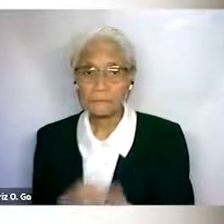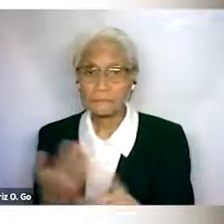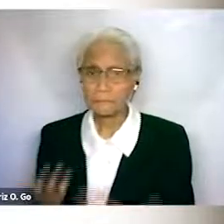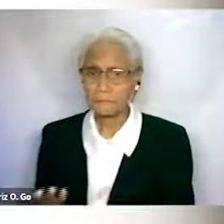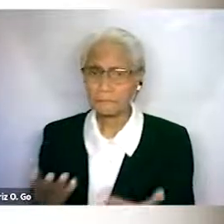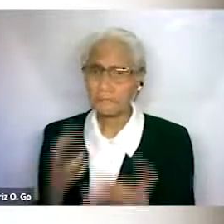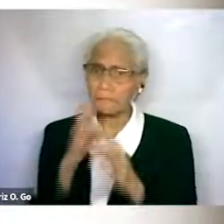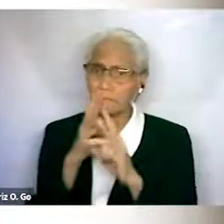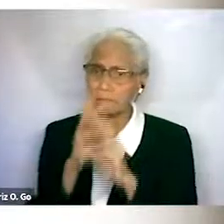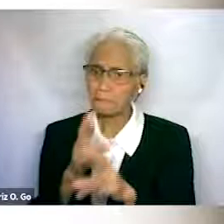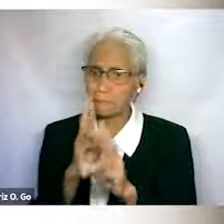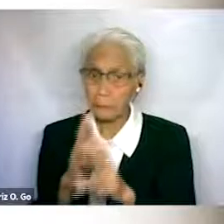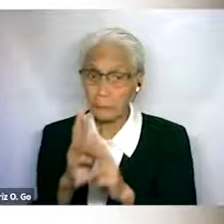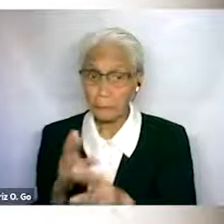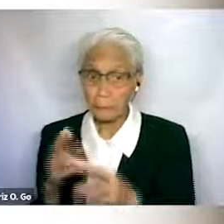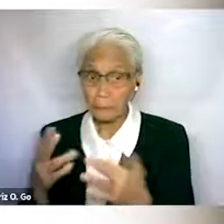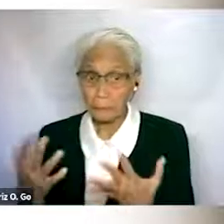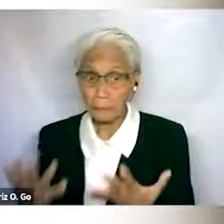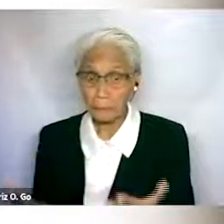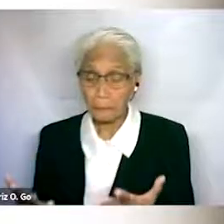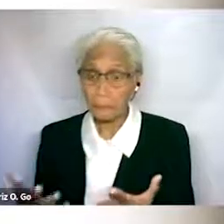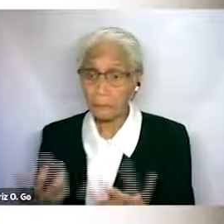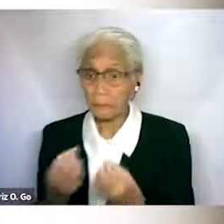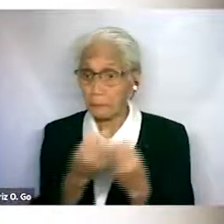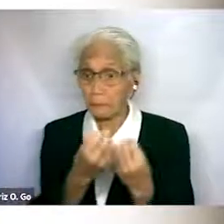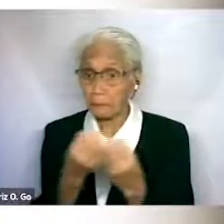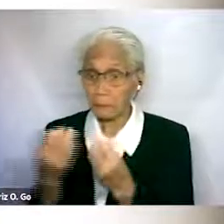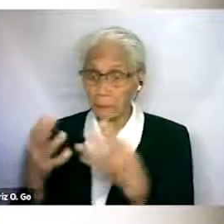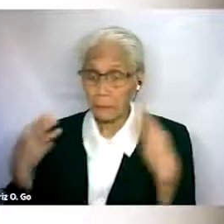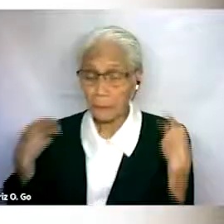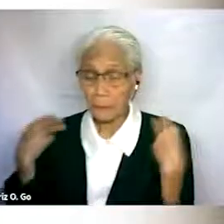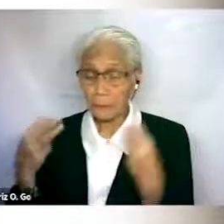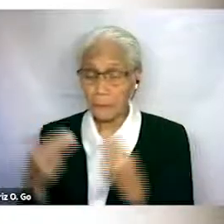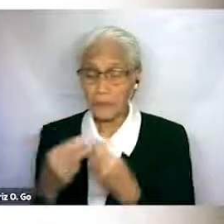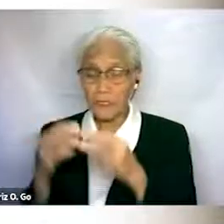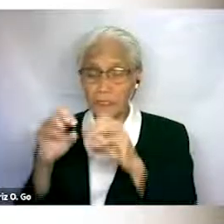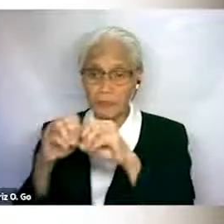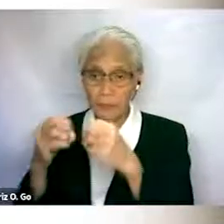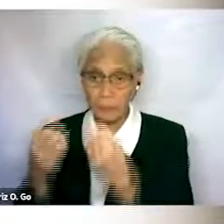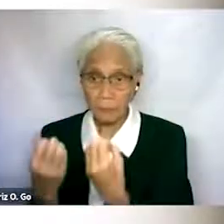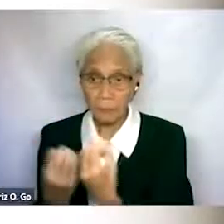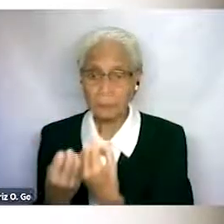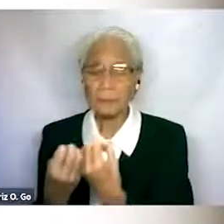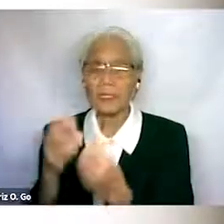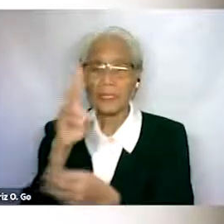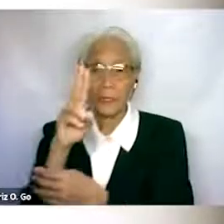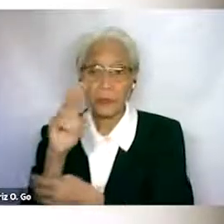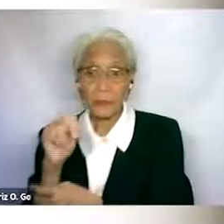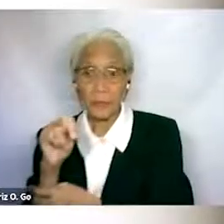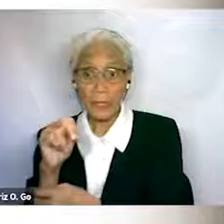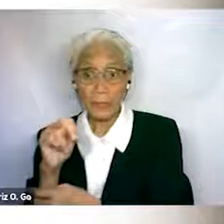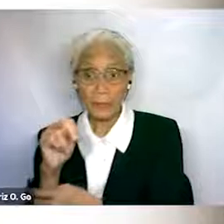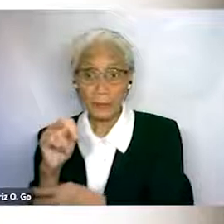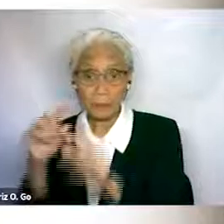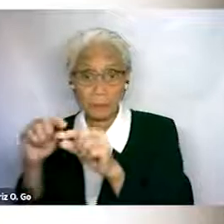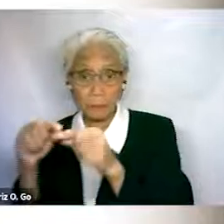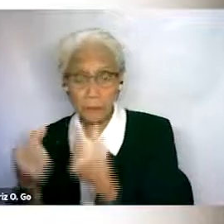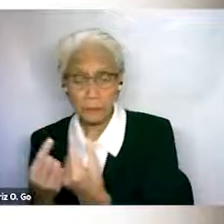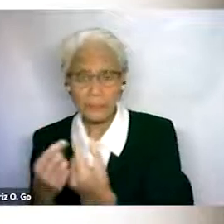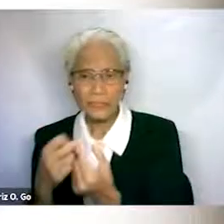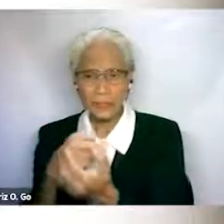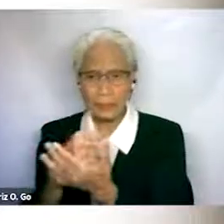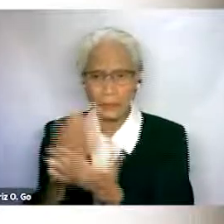also independent report from UN bodies and for us, the NHRI. Then there's a constructive dialogue, issuance of